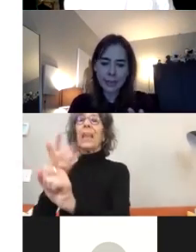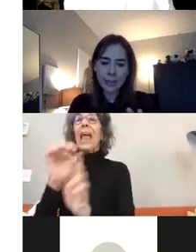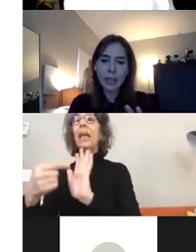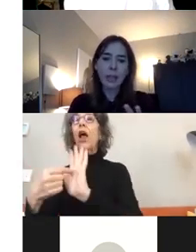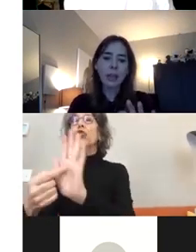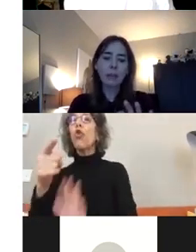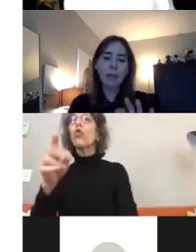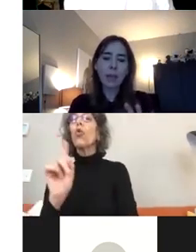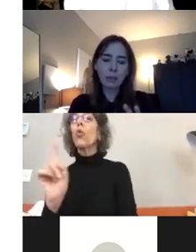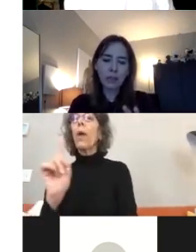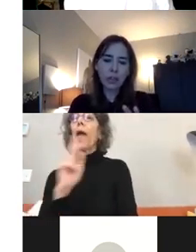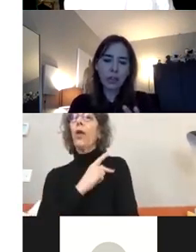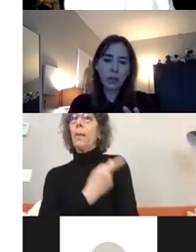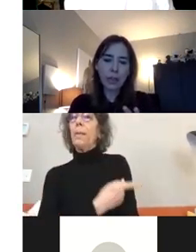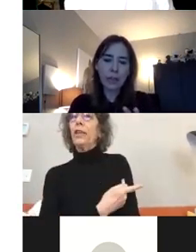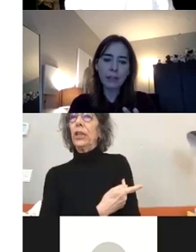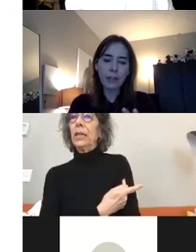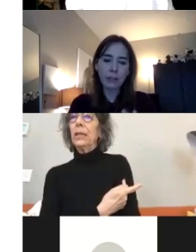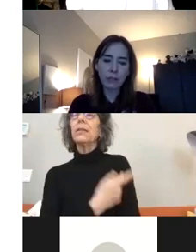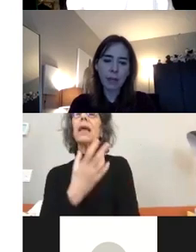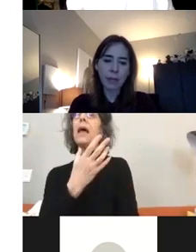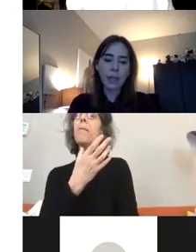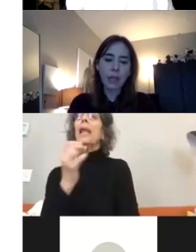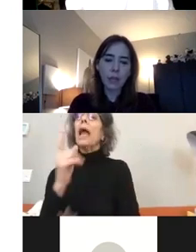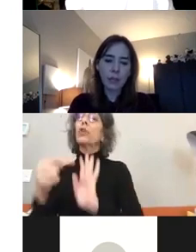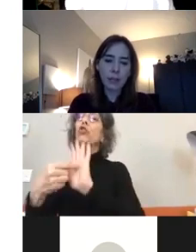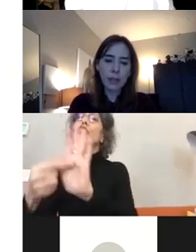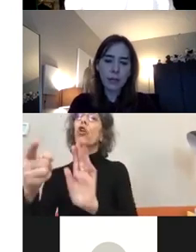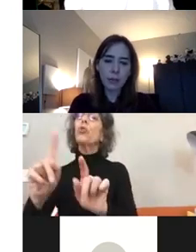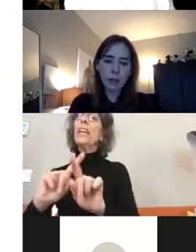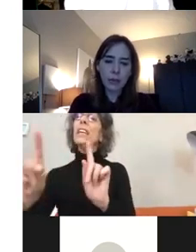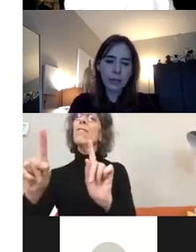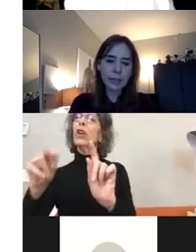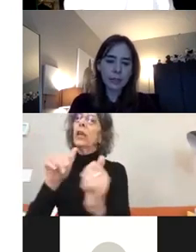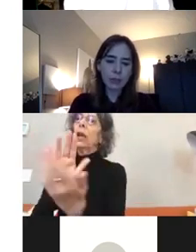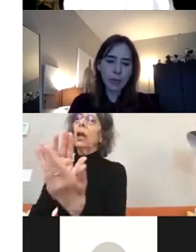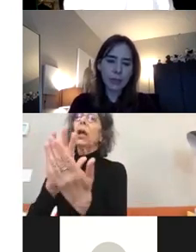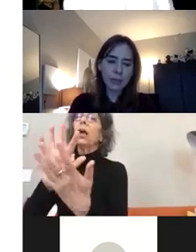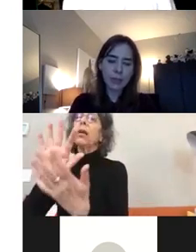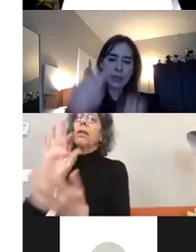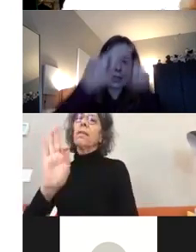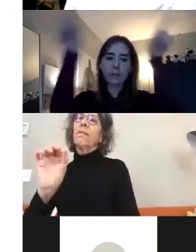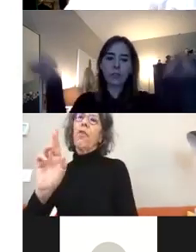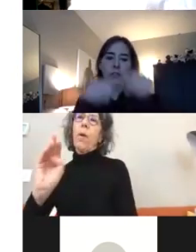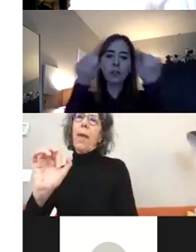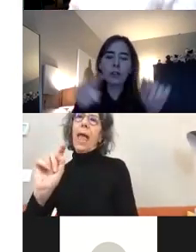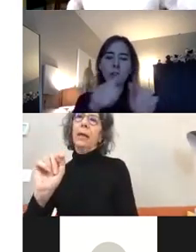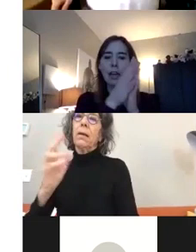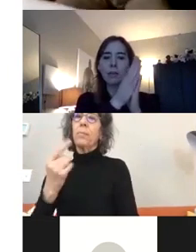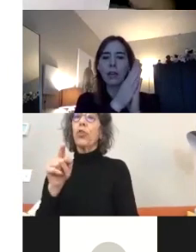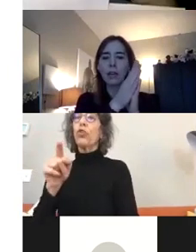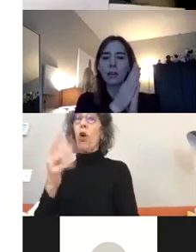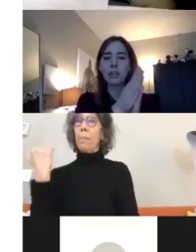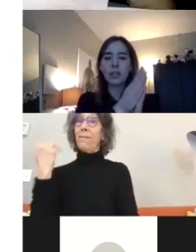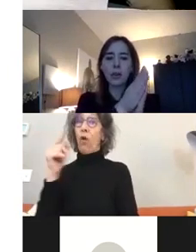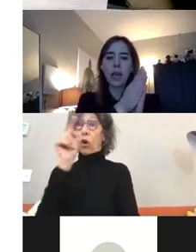is, but I'm going to show you in a different format. So in this format, so instead of the circle, now we